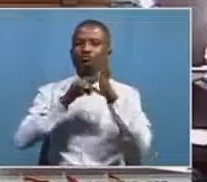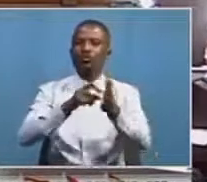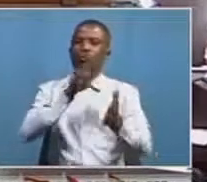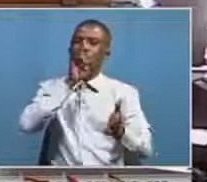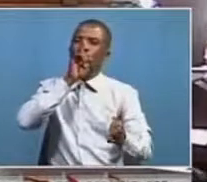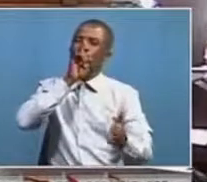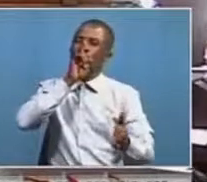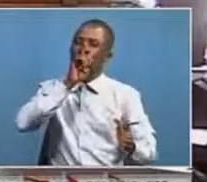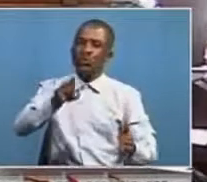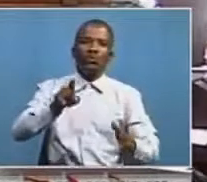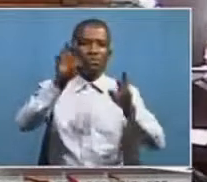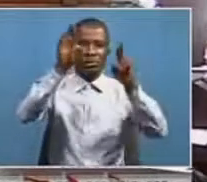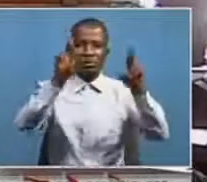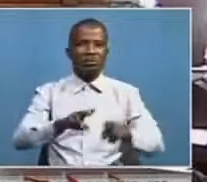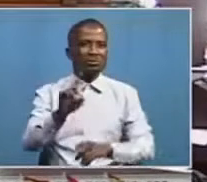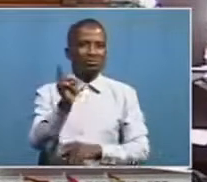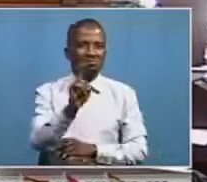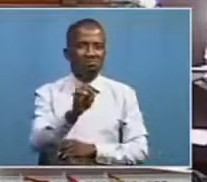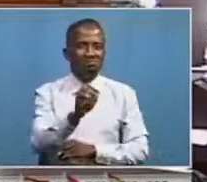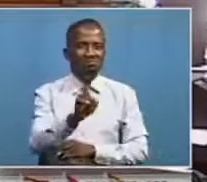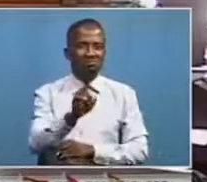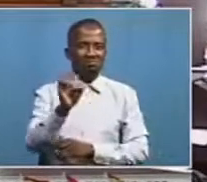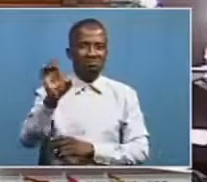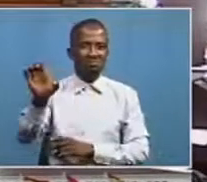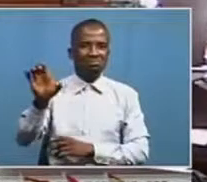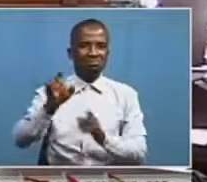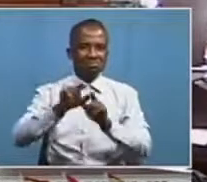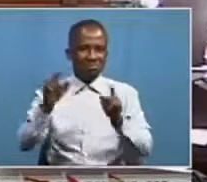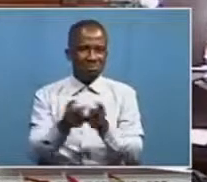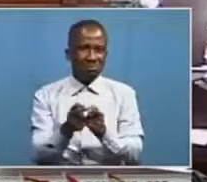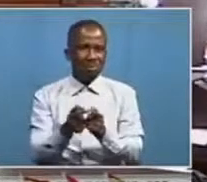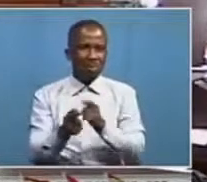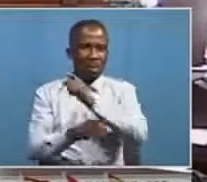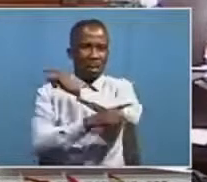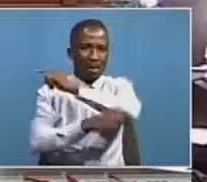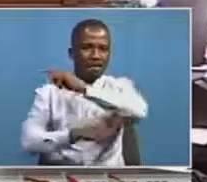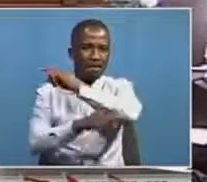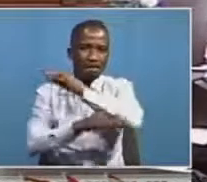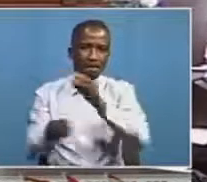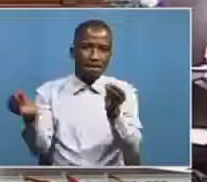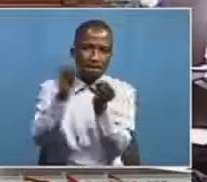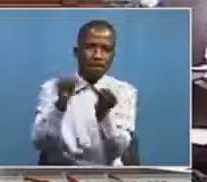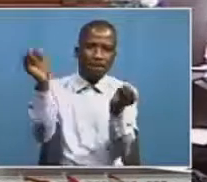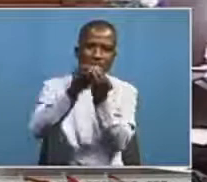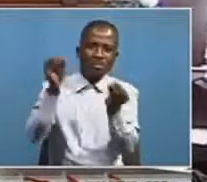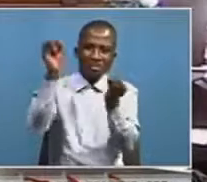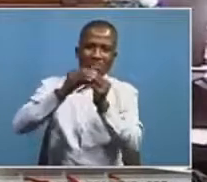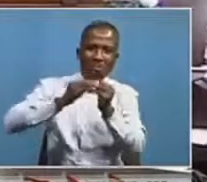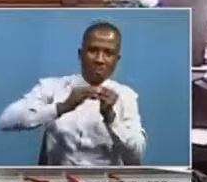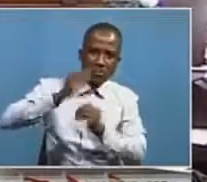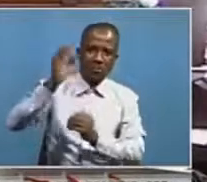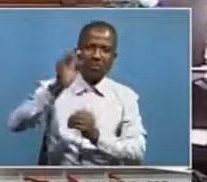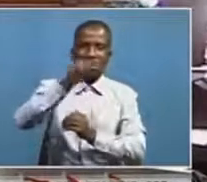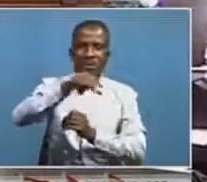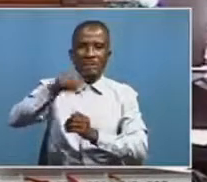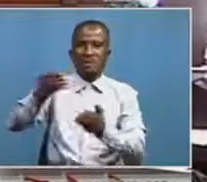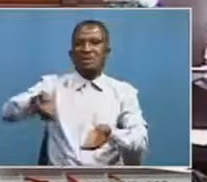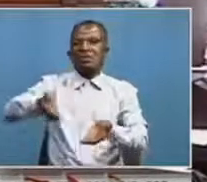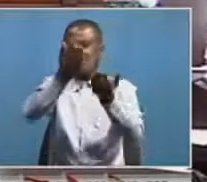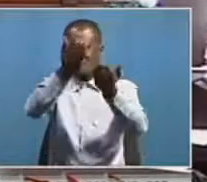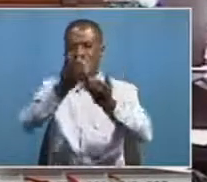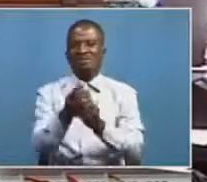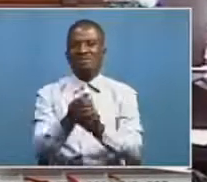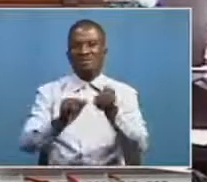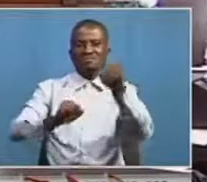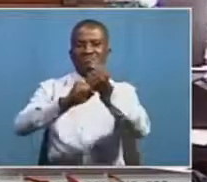of the elections, that the first respondent officials padded votes in favor of the second respondent, and also alleged wrong